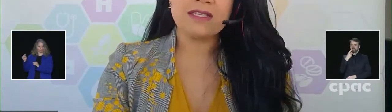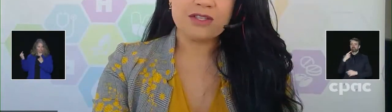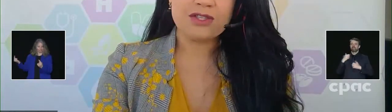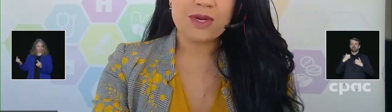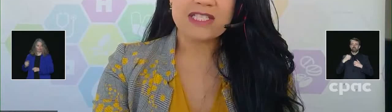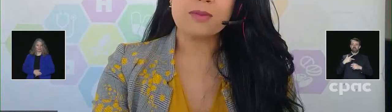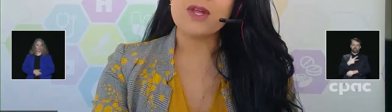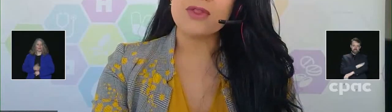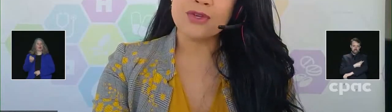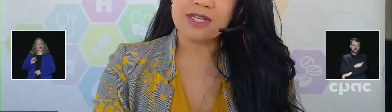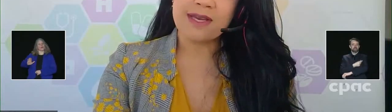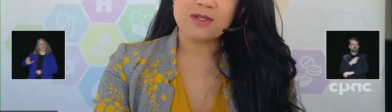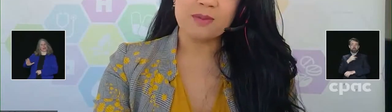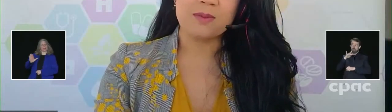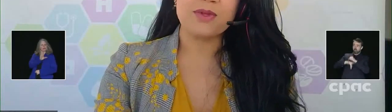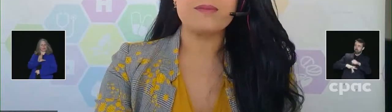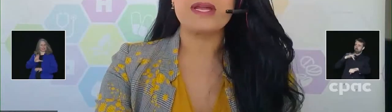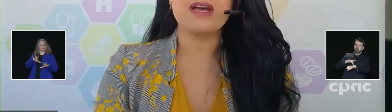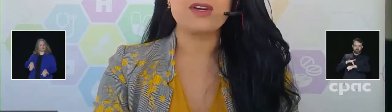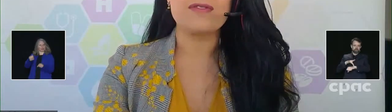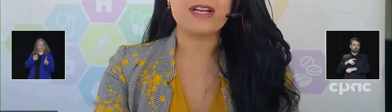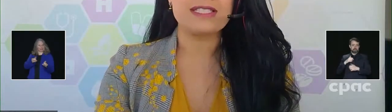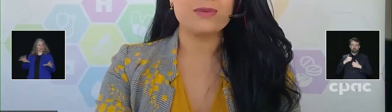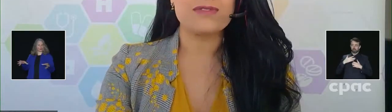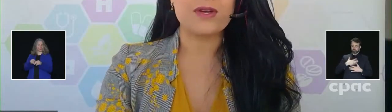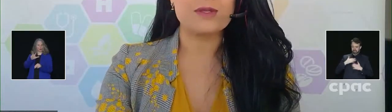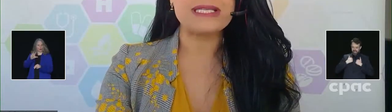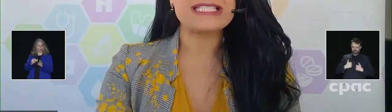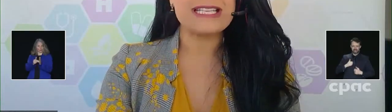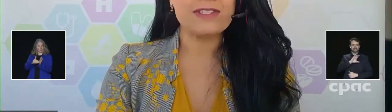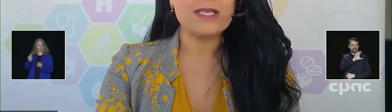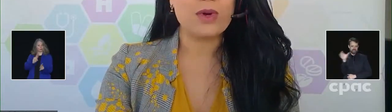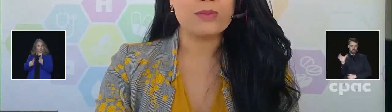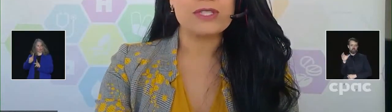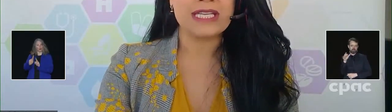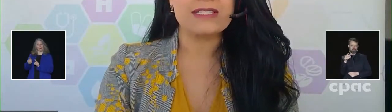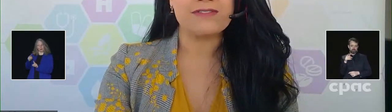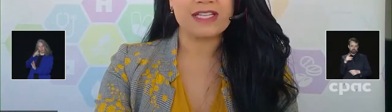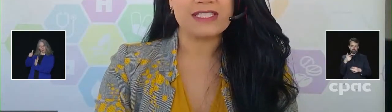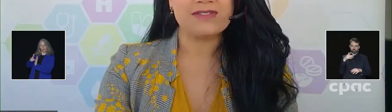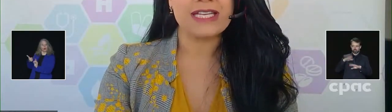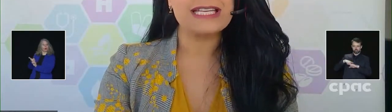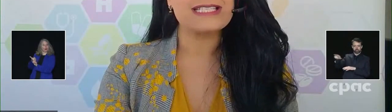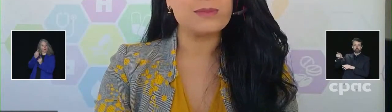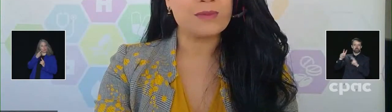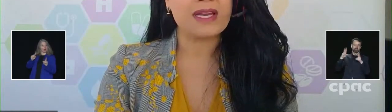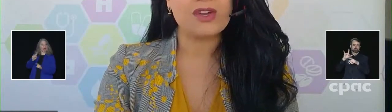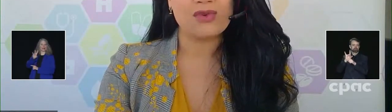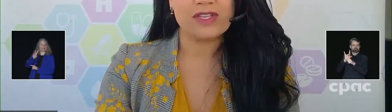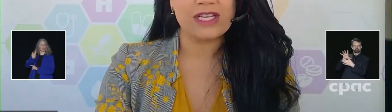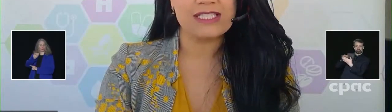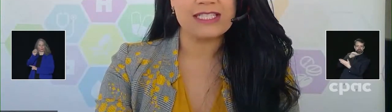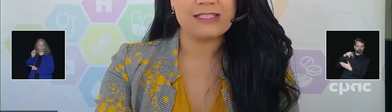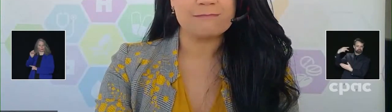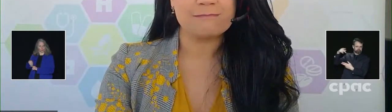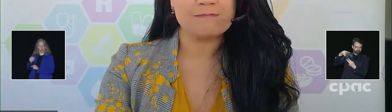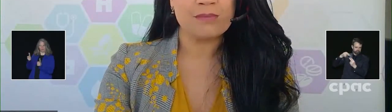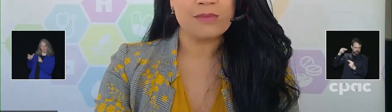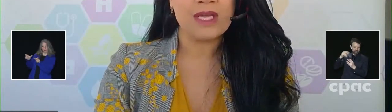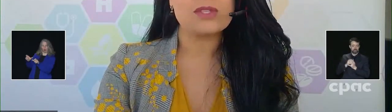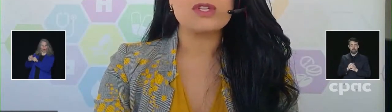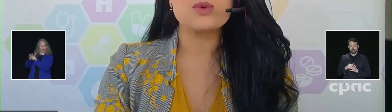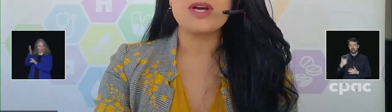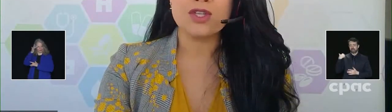In clinical trials of about 30,000 people, the Medicago vaccine was found to be 71% effective against symptomatic COVID-19.